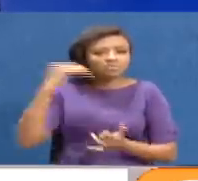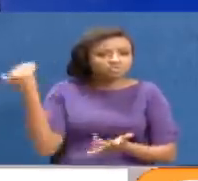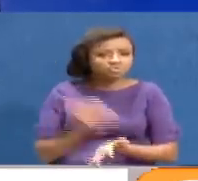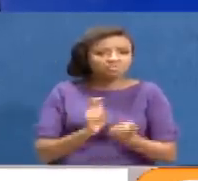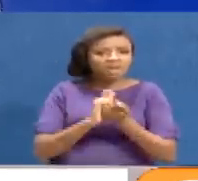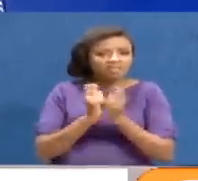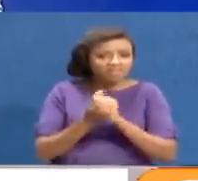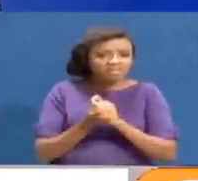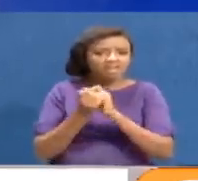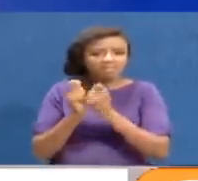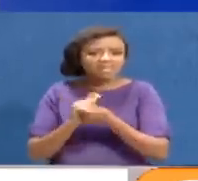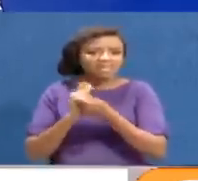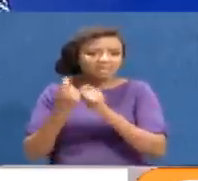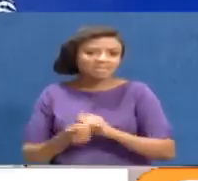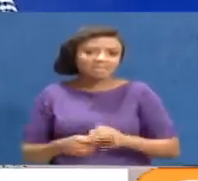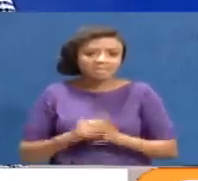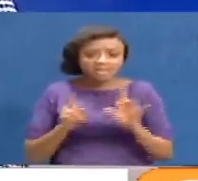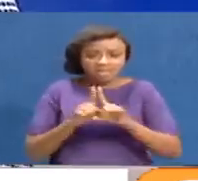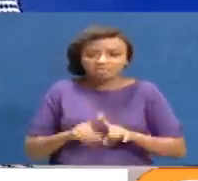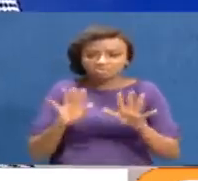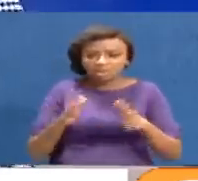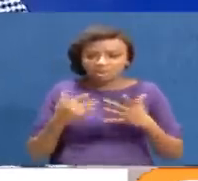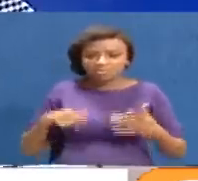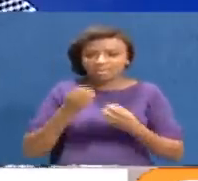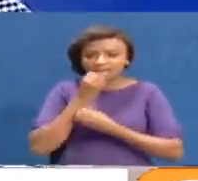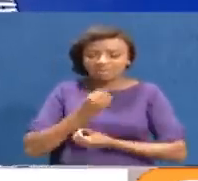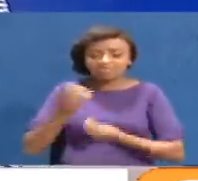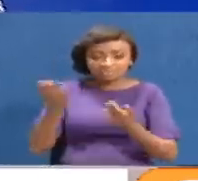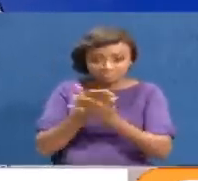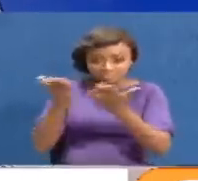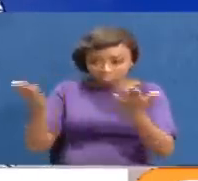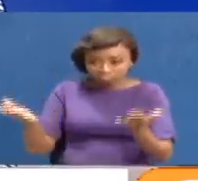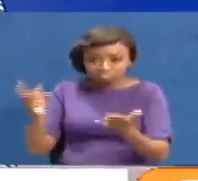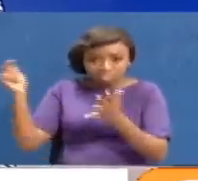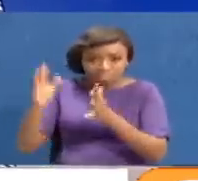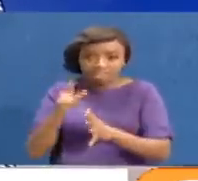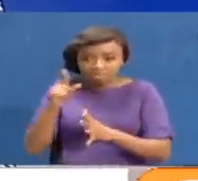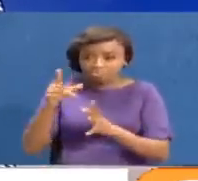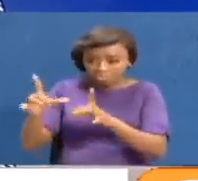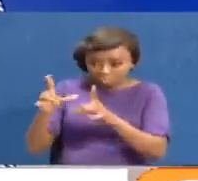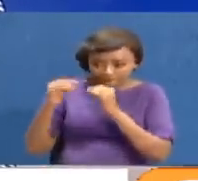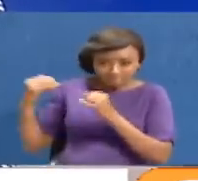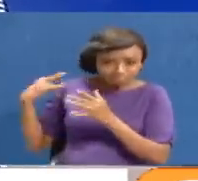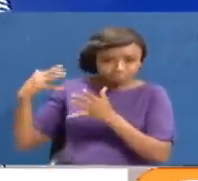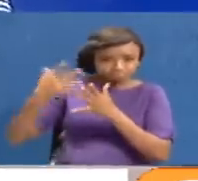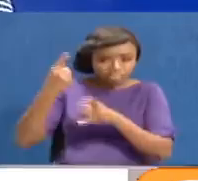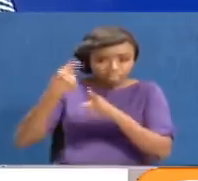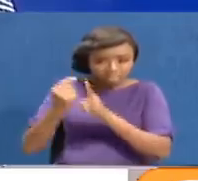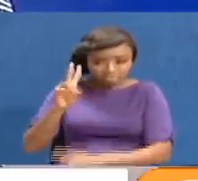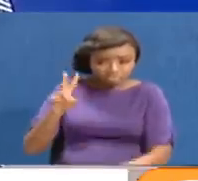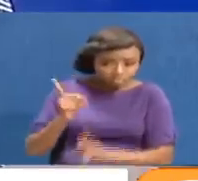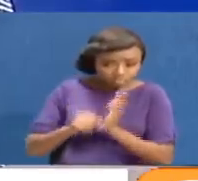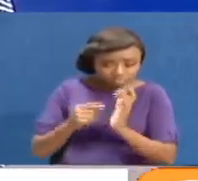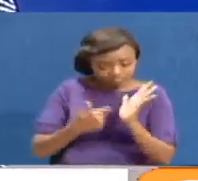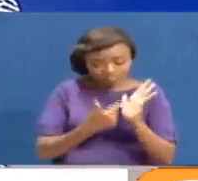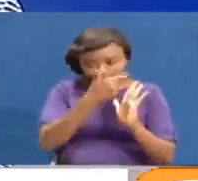amending, right? Yeah. And have to get to the people of Kenya to tell them, this is what you said for the last 2 years.